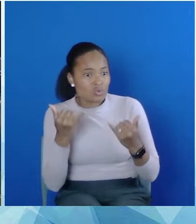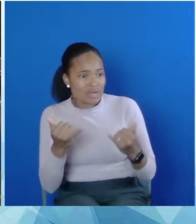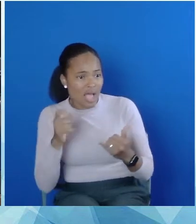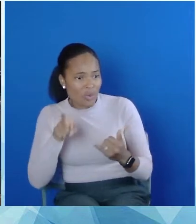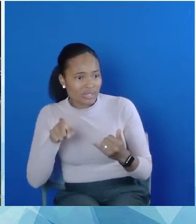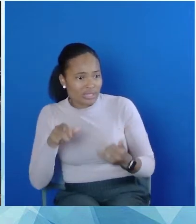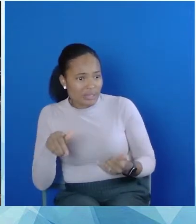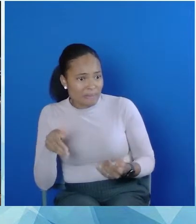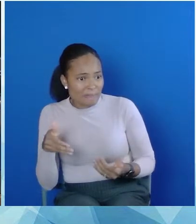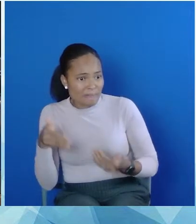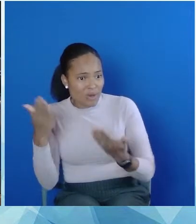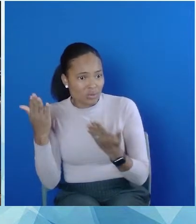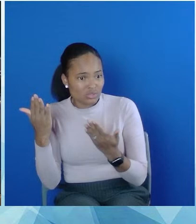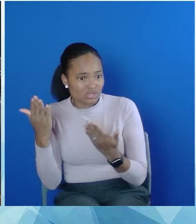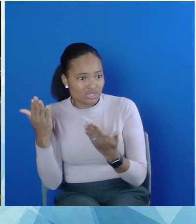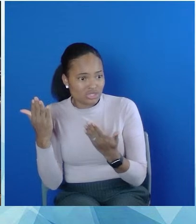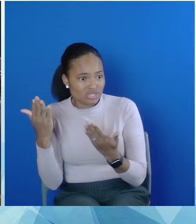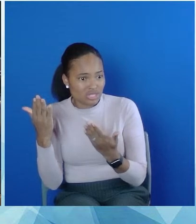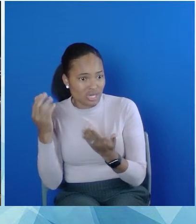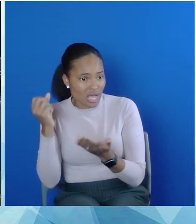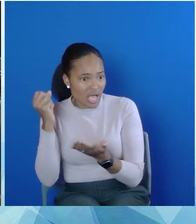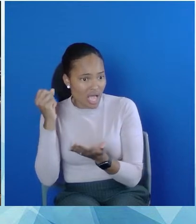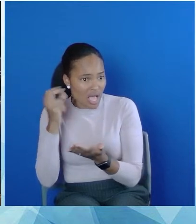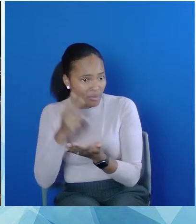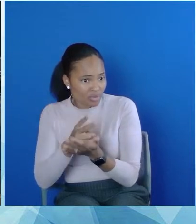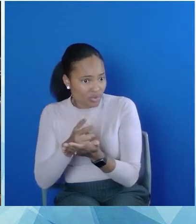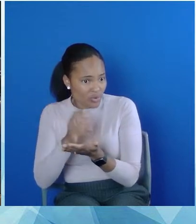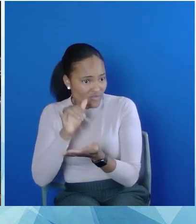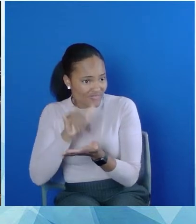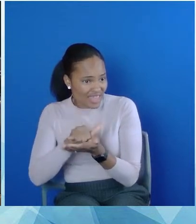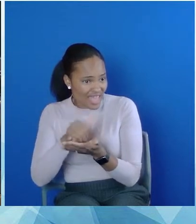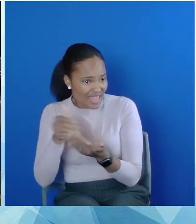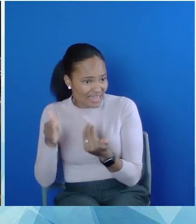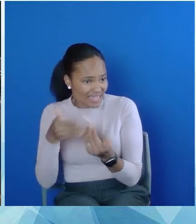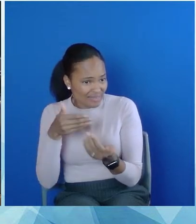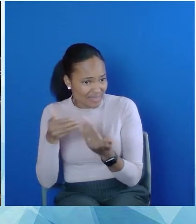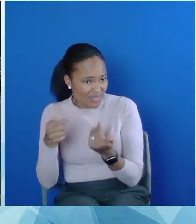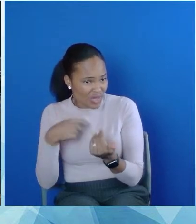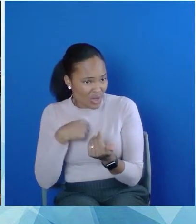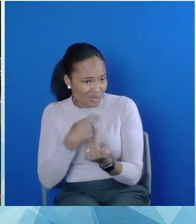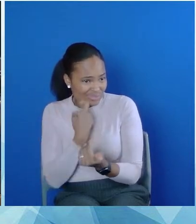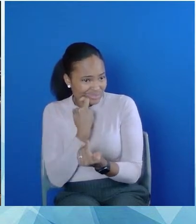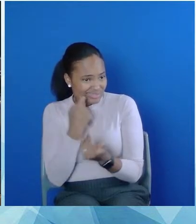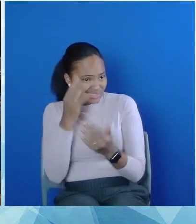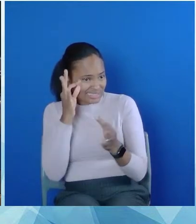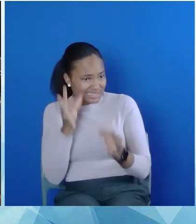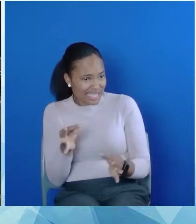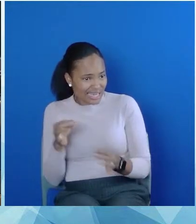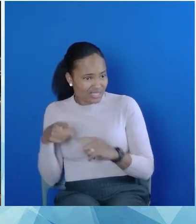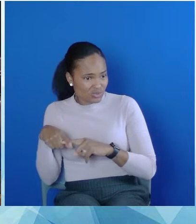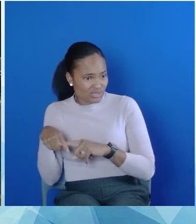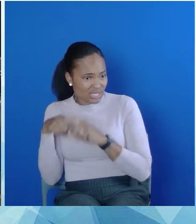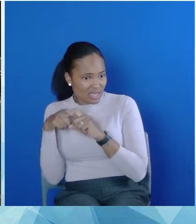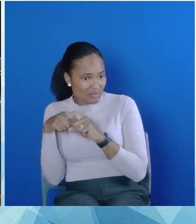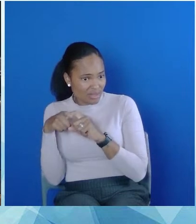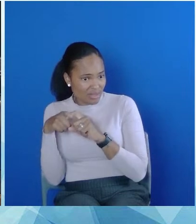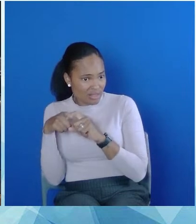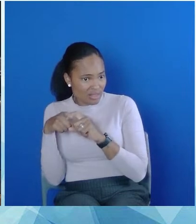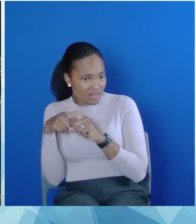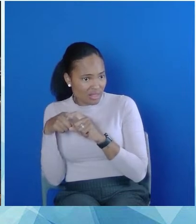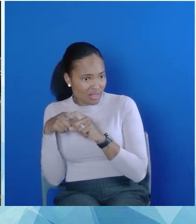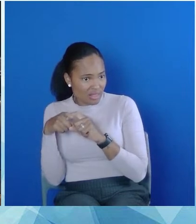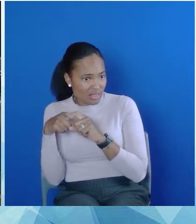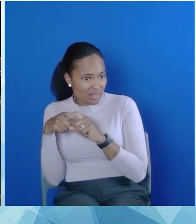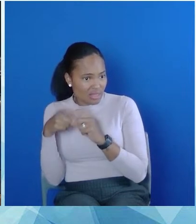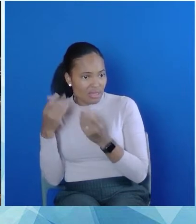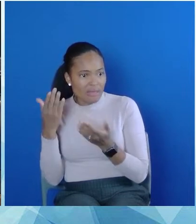to approve that, even though we've. Or just put it back on. Just put it back on next Yeah. time. We'll